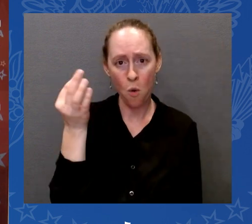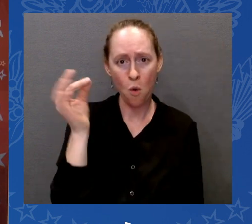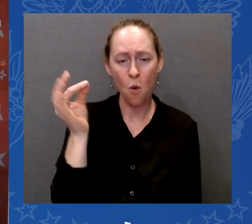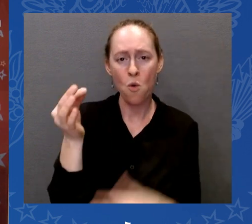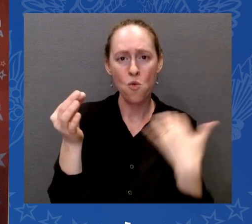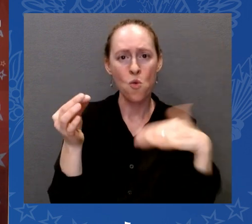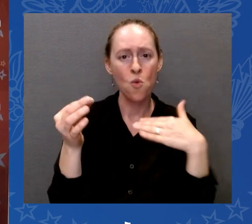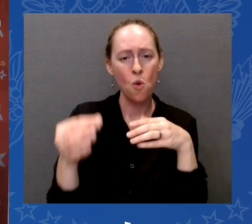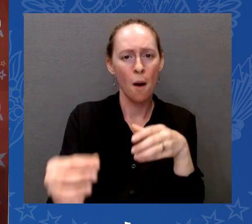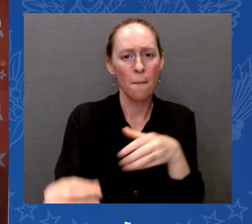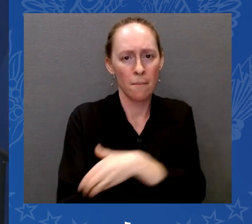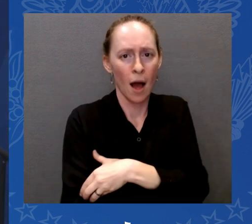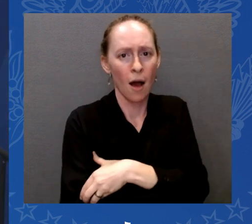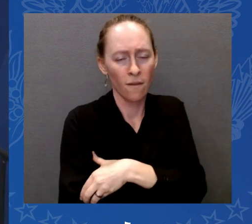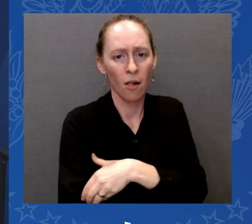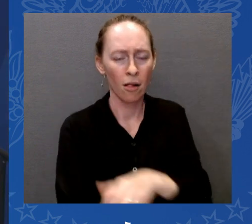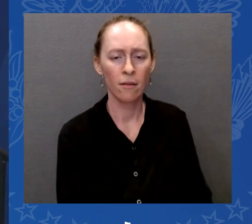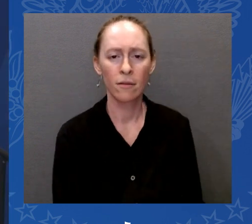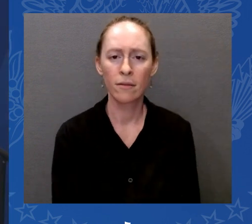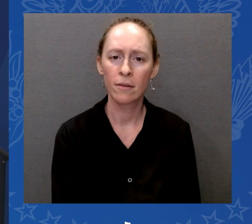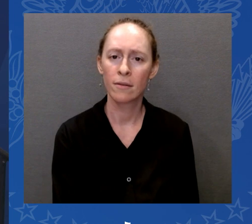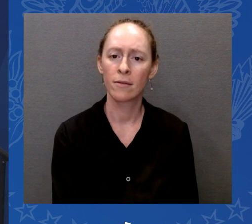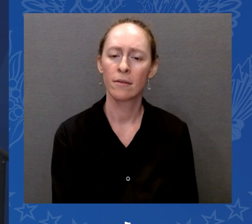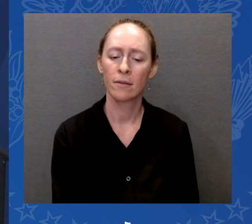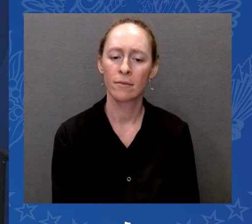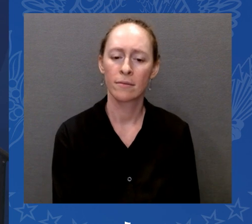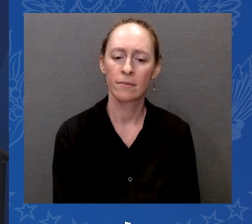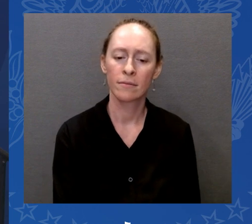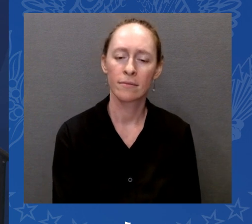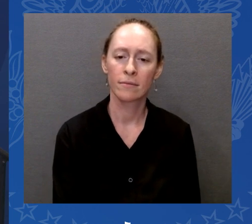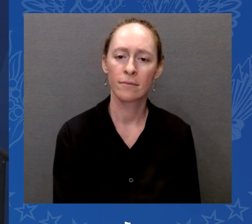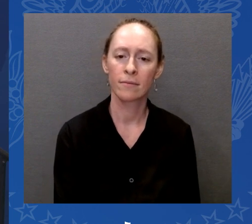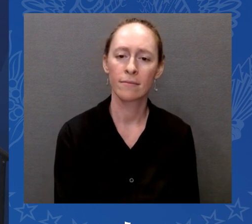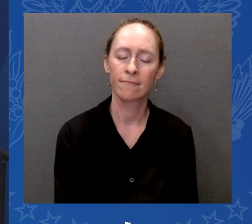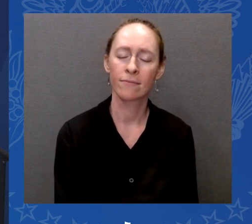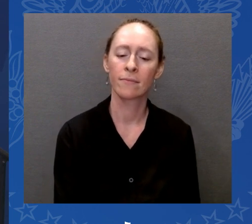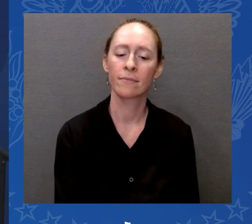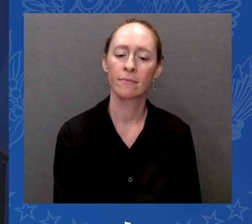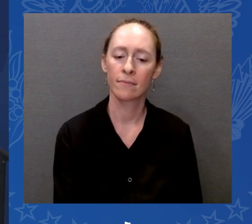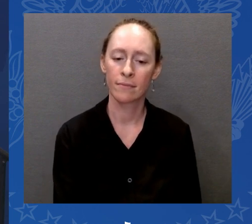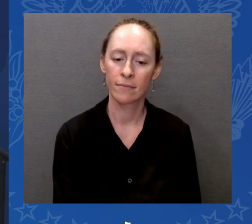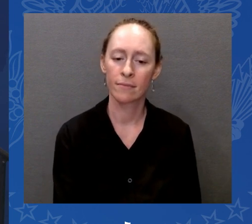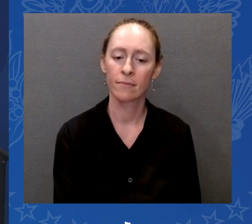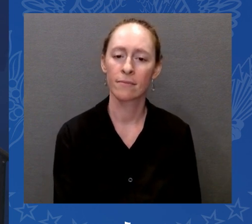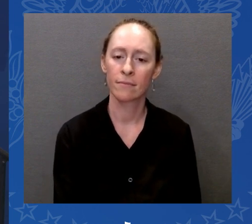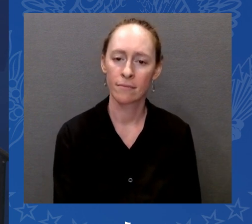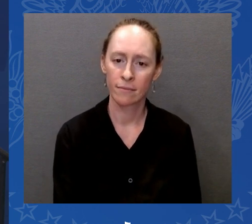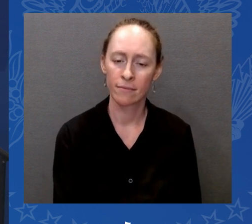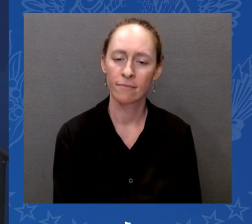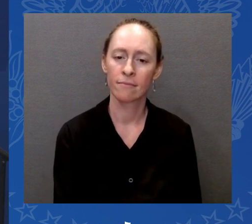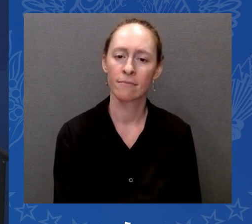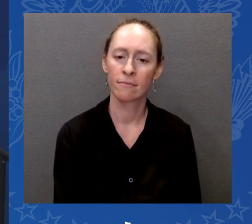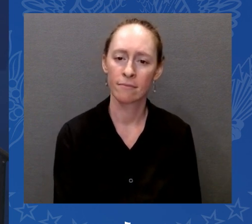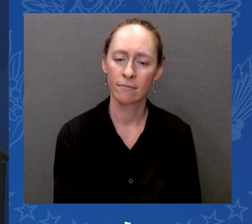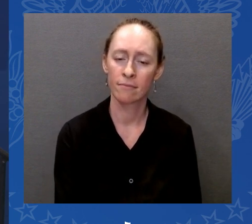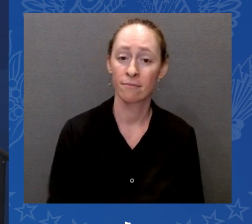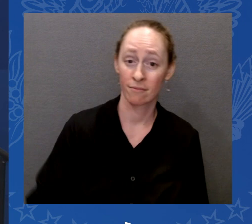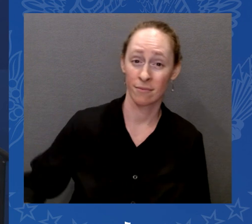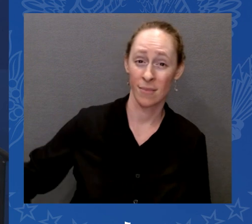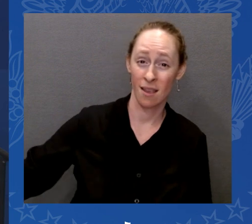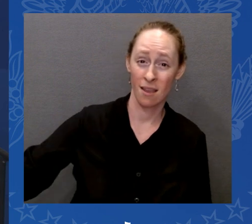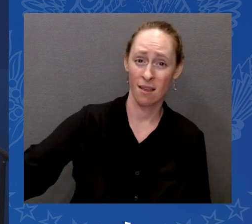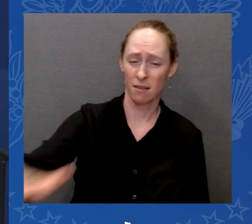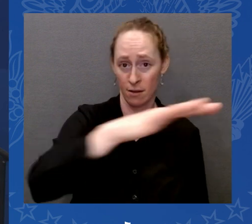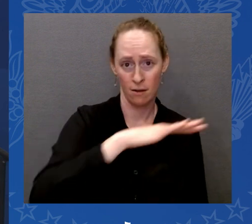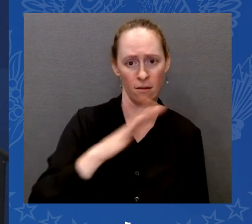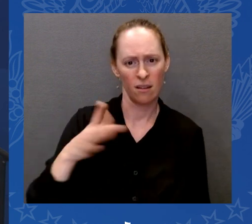The fabs that we built right here in Clay will be a critical part of Micron's global manufacturing network,